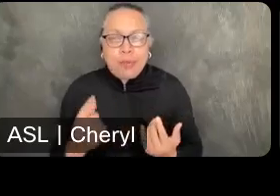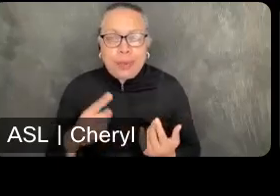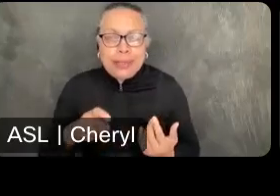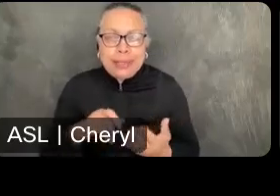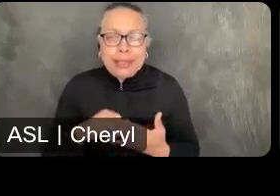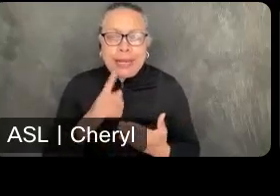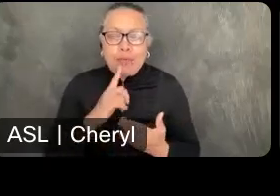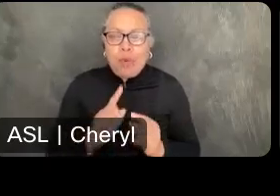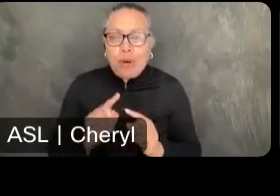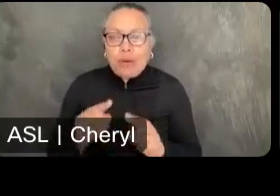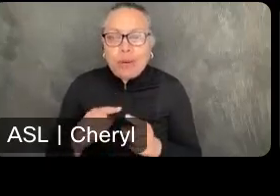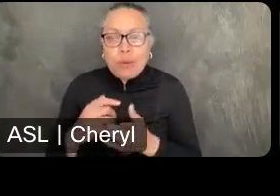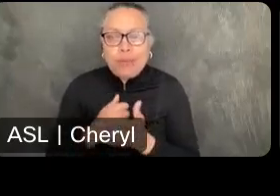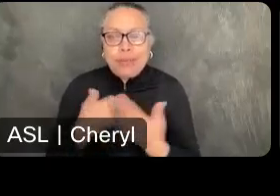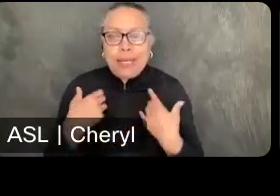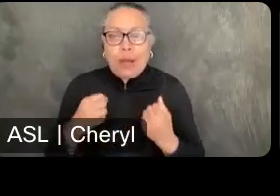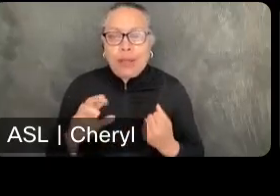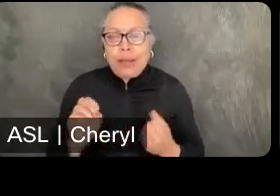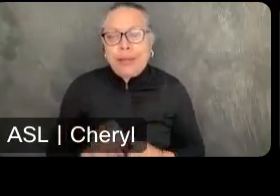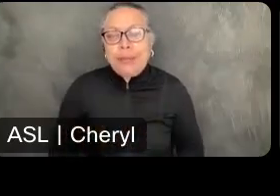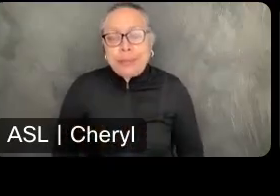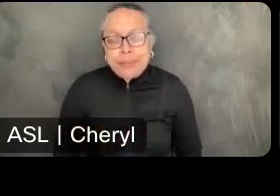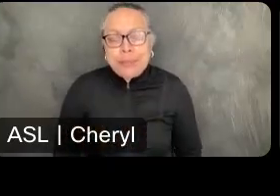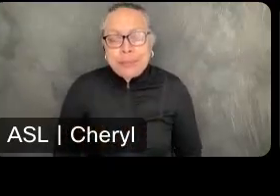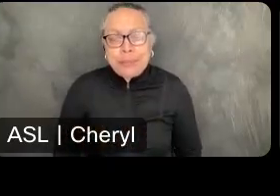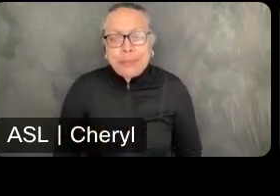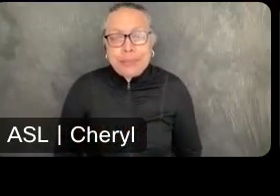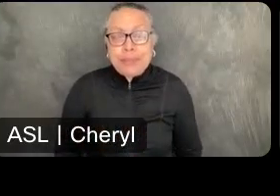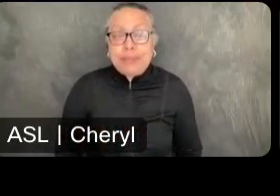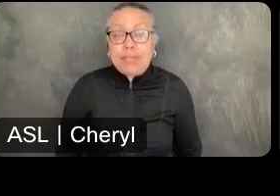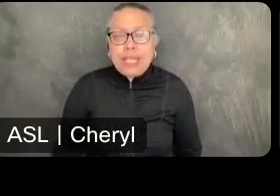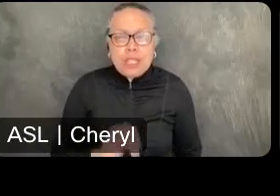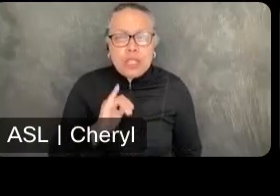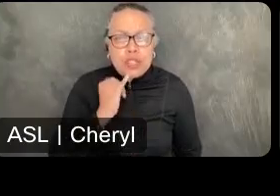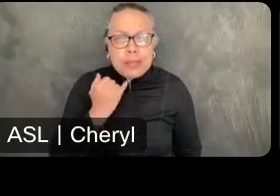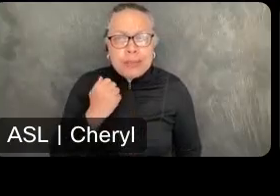access health care. Pathological jealousy. So